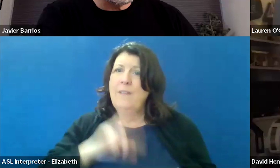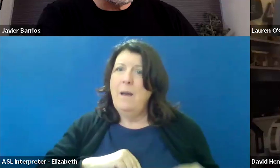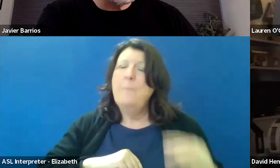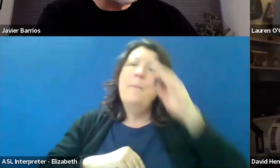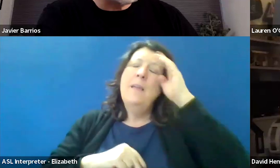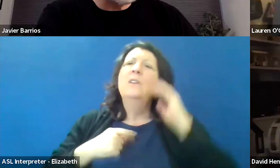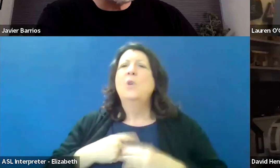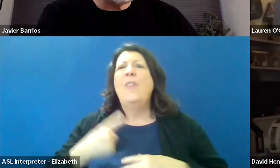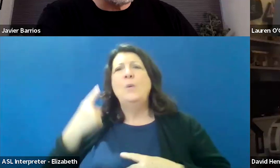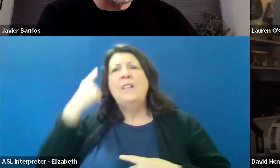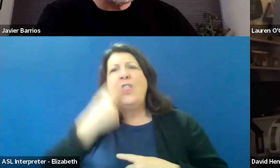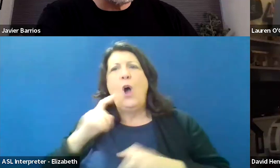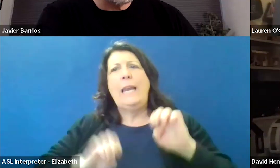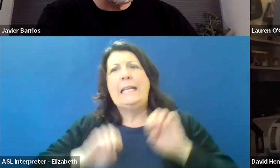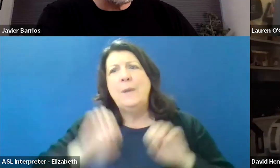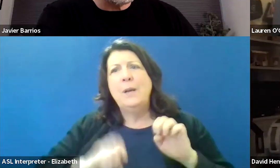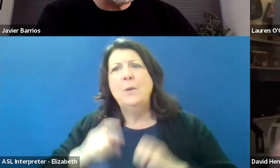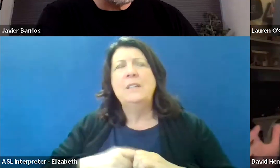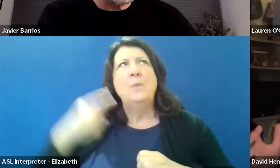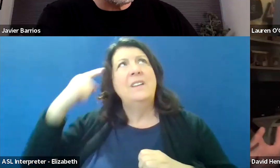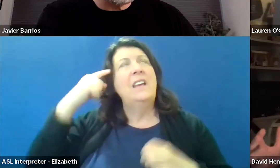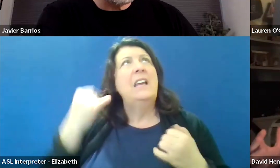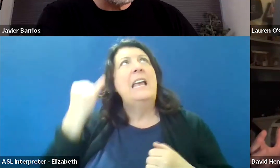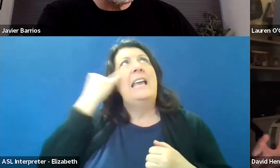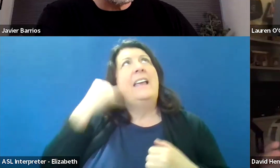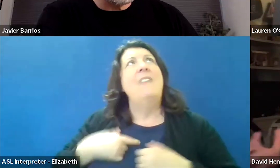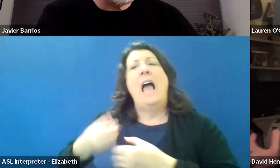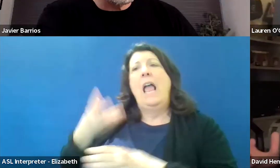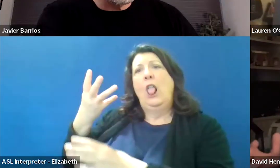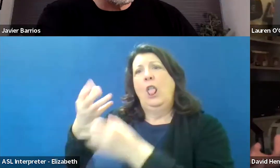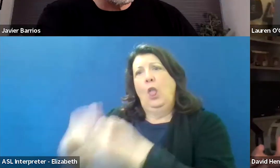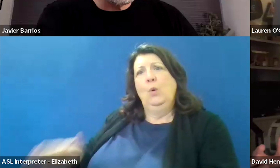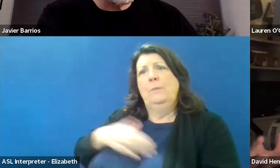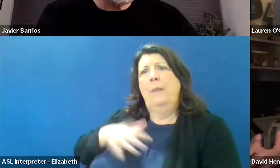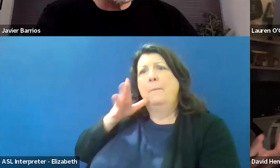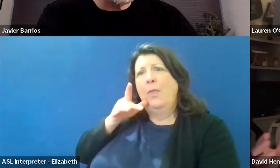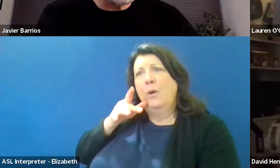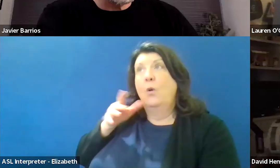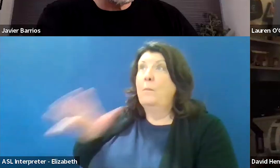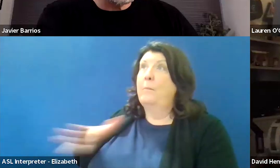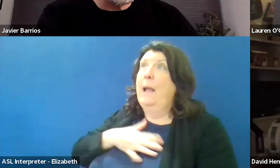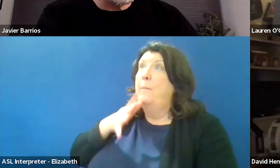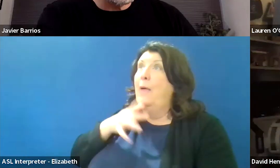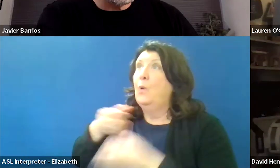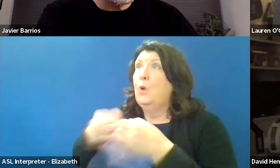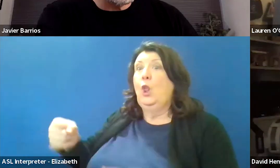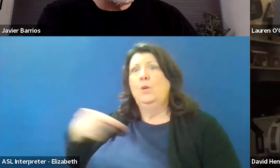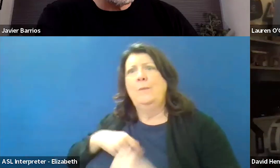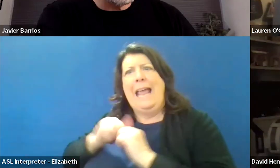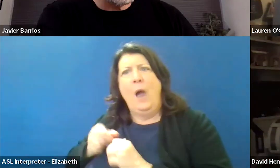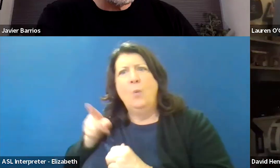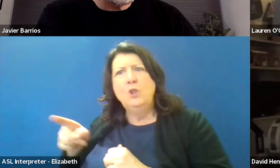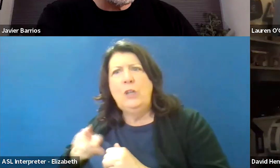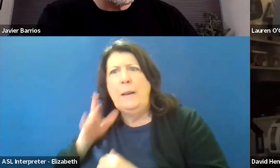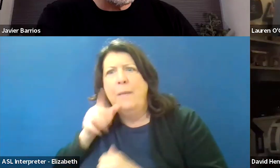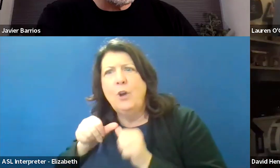what would have happened if unlike me losing my mother had lost me? How could she continue being the immensely strong and emotionally resilient, but also, you know,